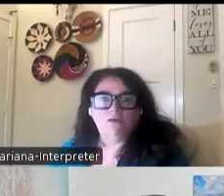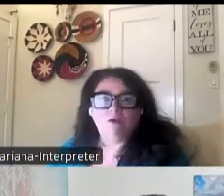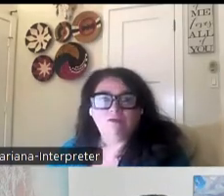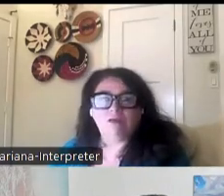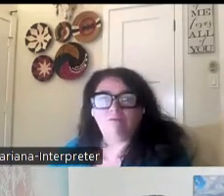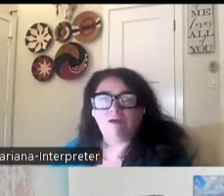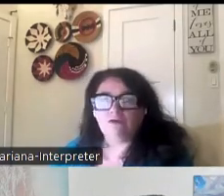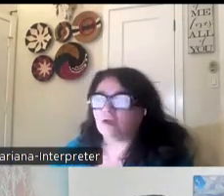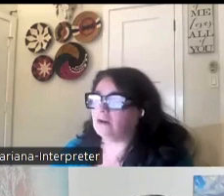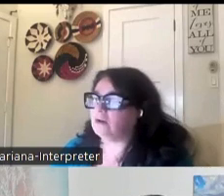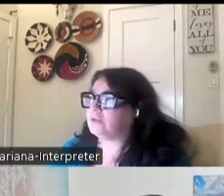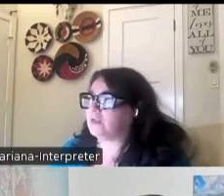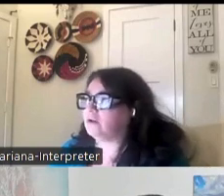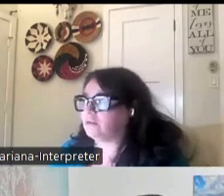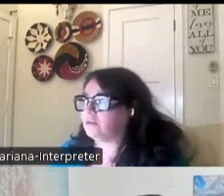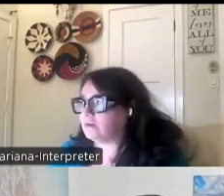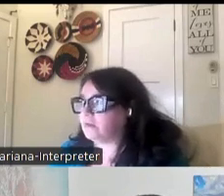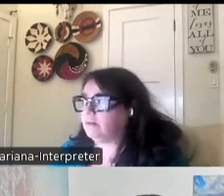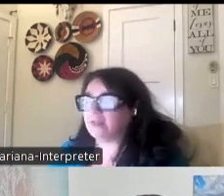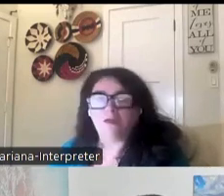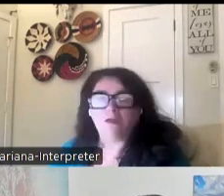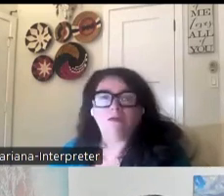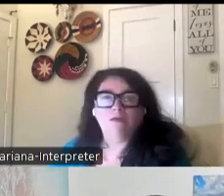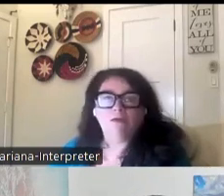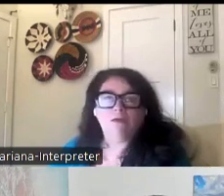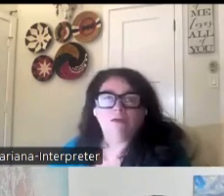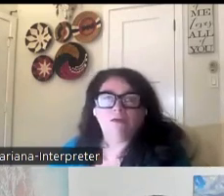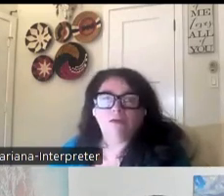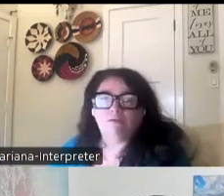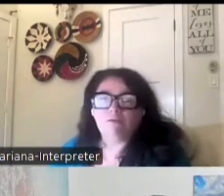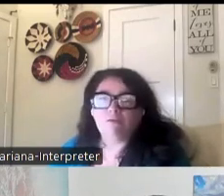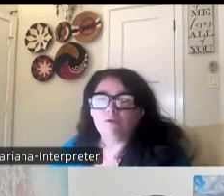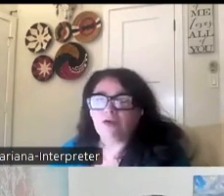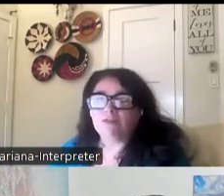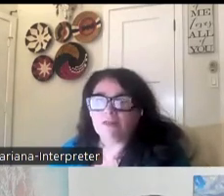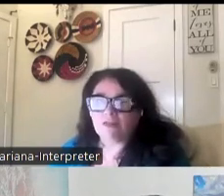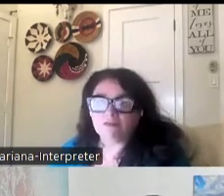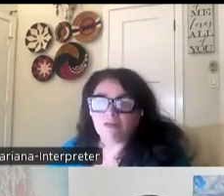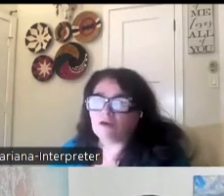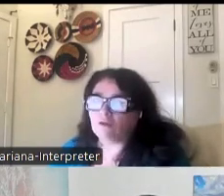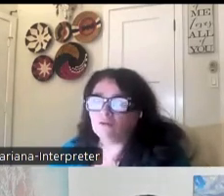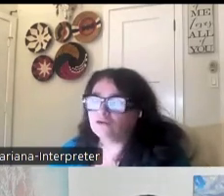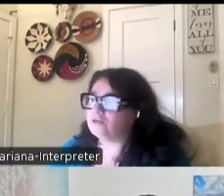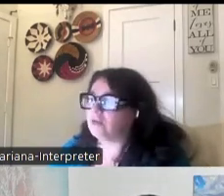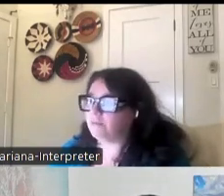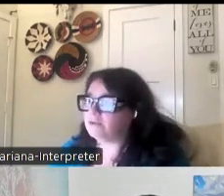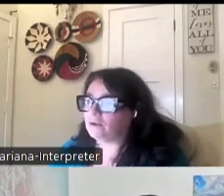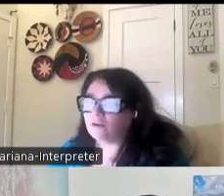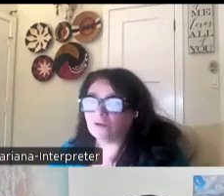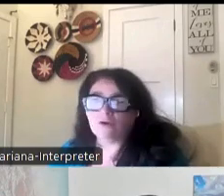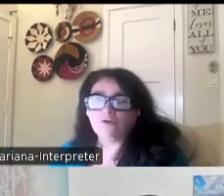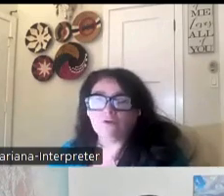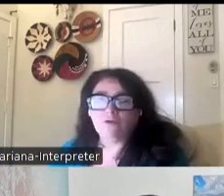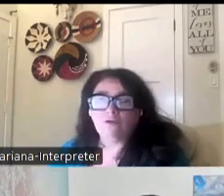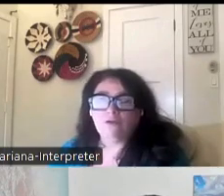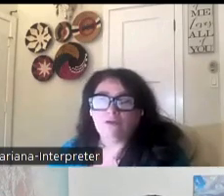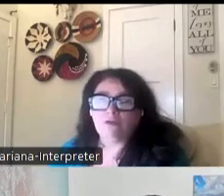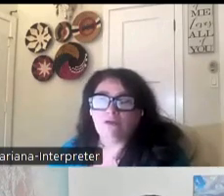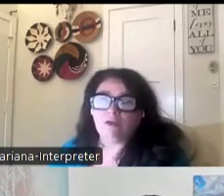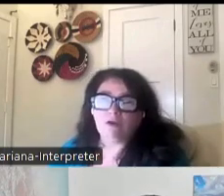it's a noisy trend to be sure, but we've seen multiple episodes since the year 1990 or 2000 or